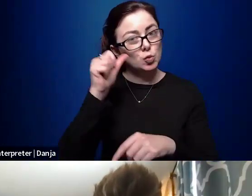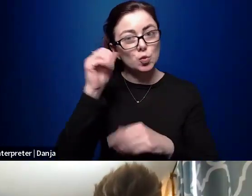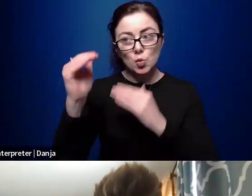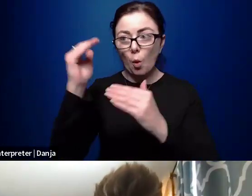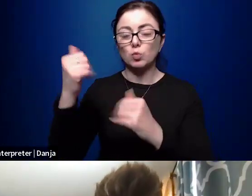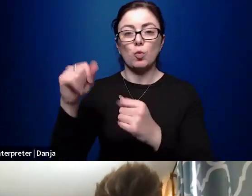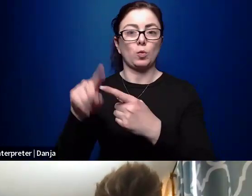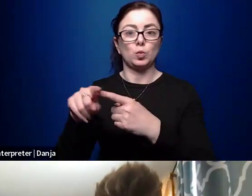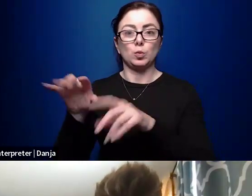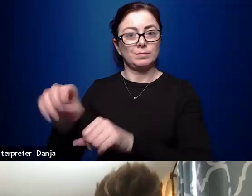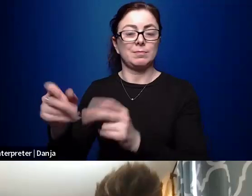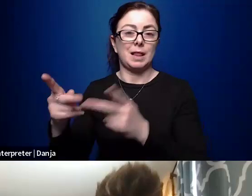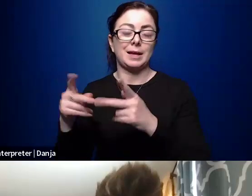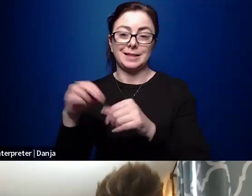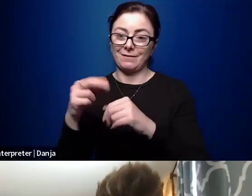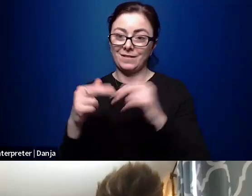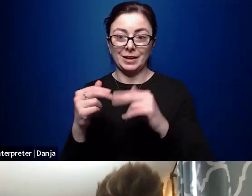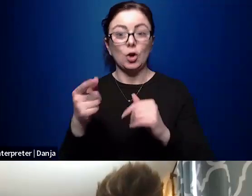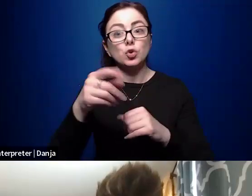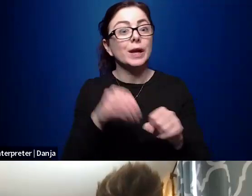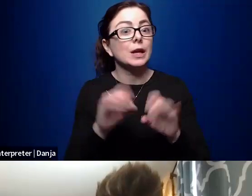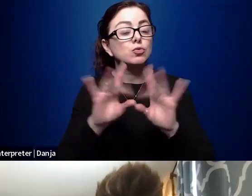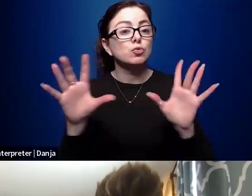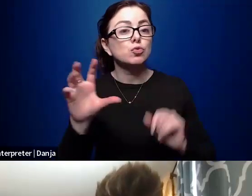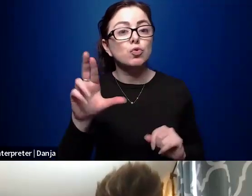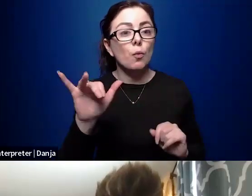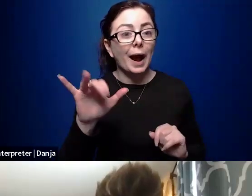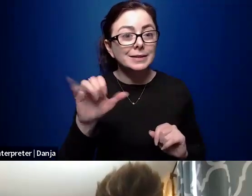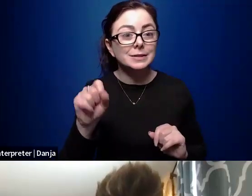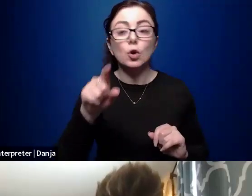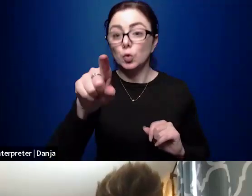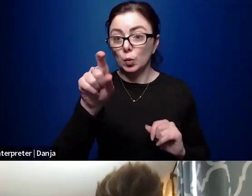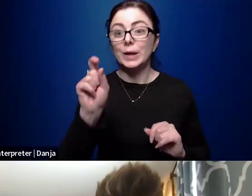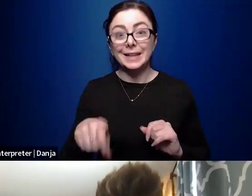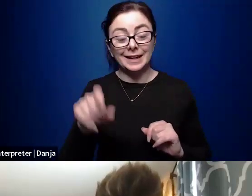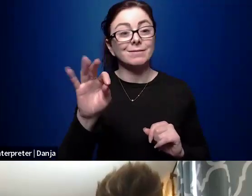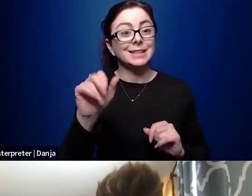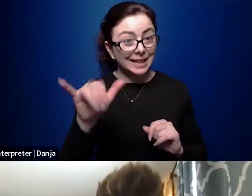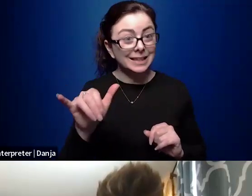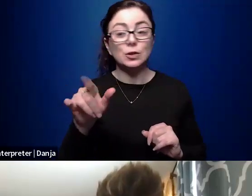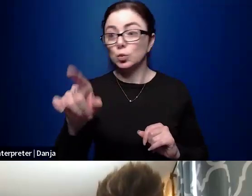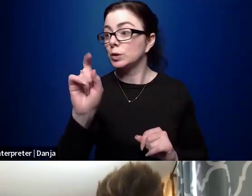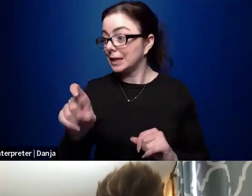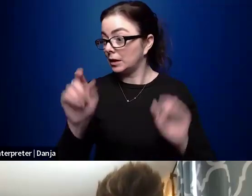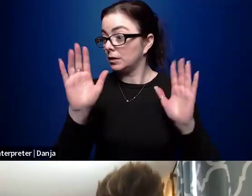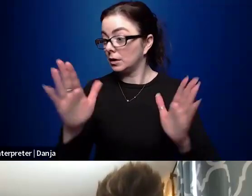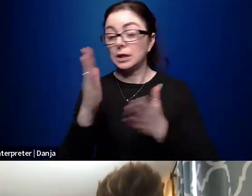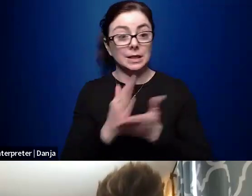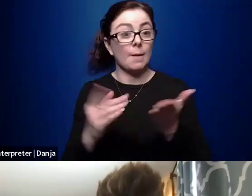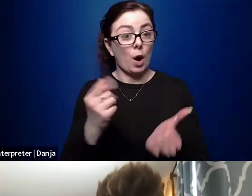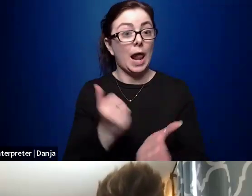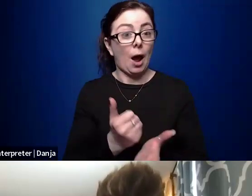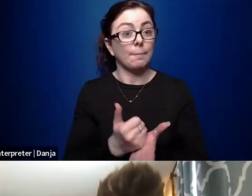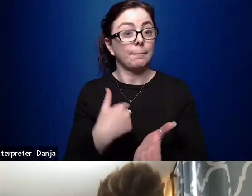facility. And that's the thing. You're in crisis. At the point that you need a facility that you decide, like, someone help me, you're already